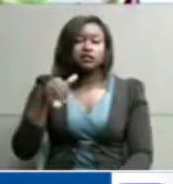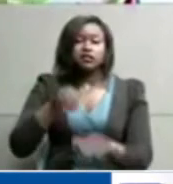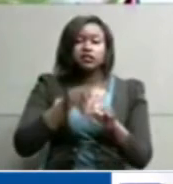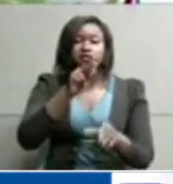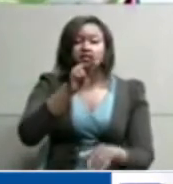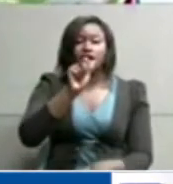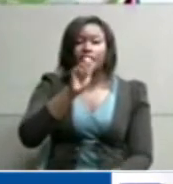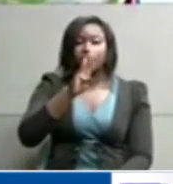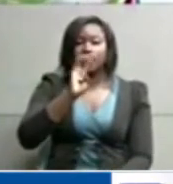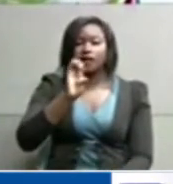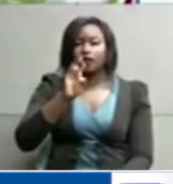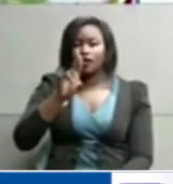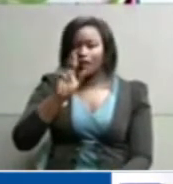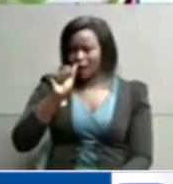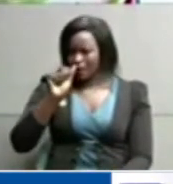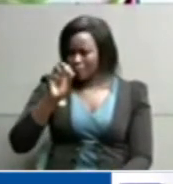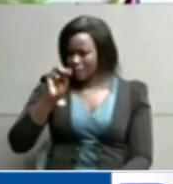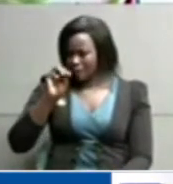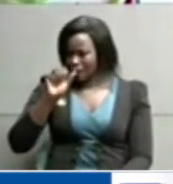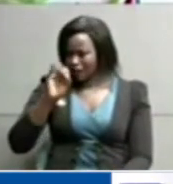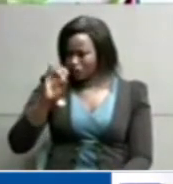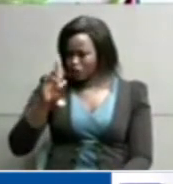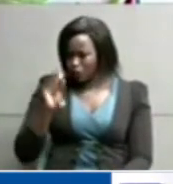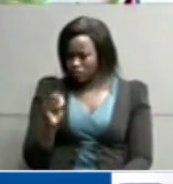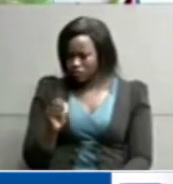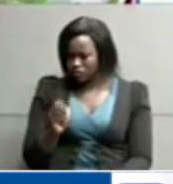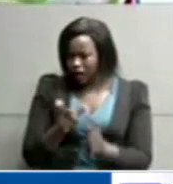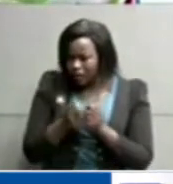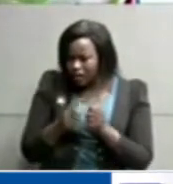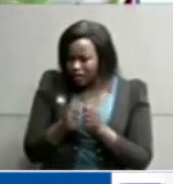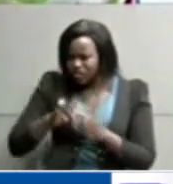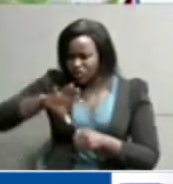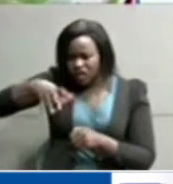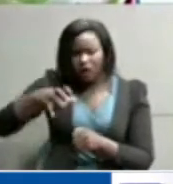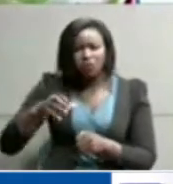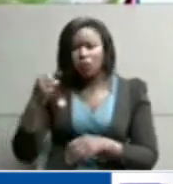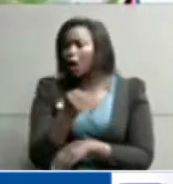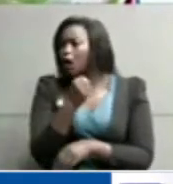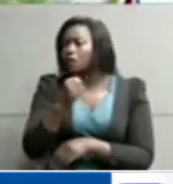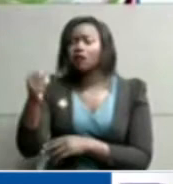town or Kalaki or those